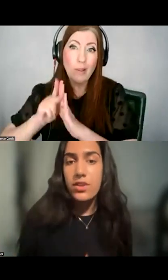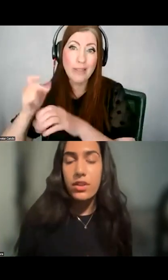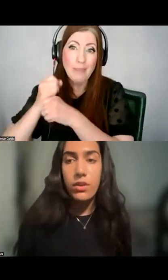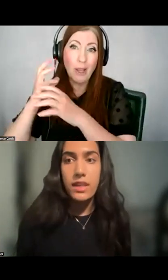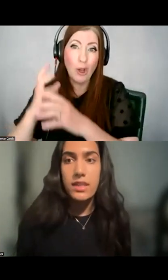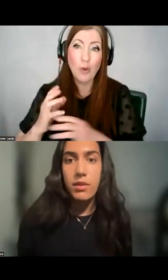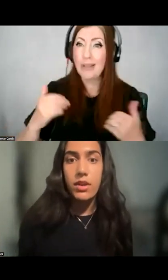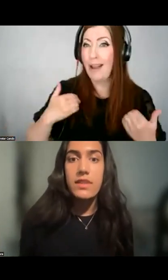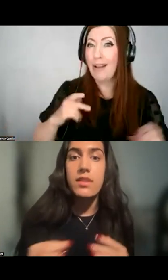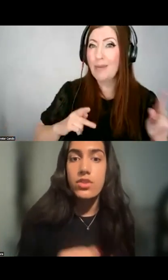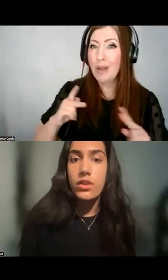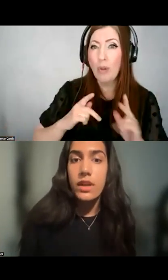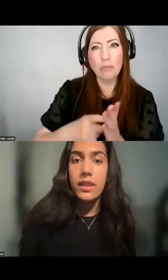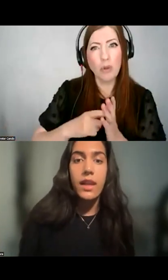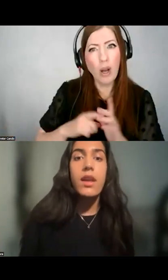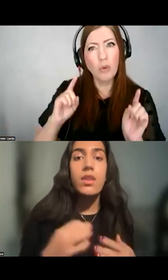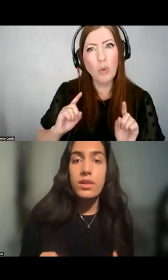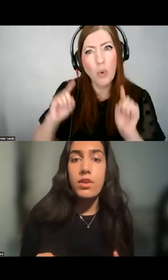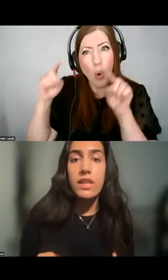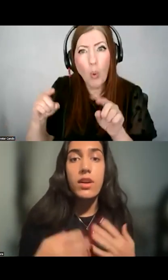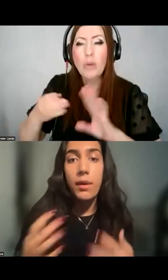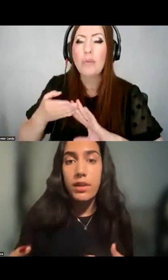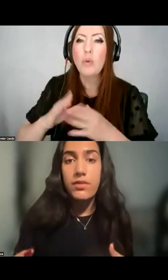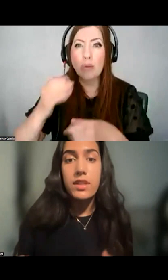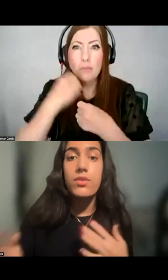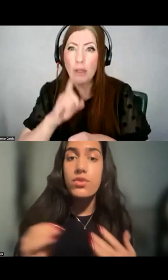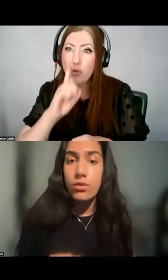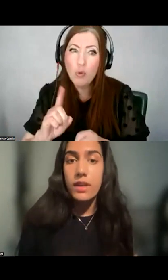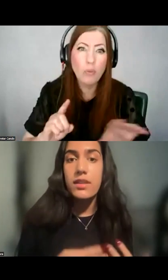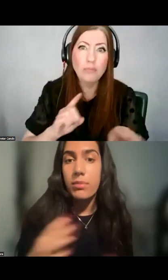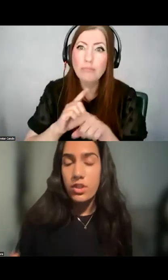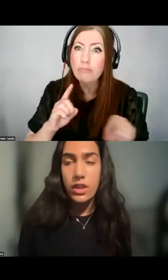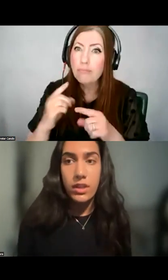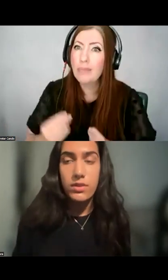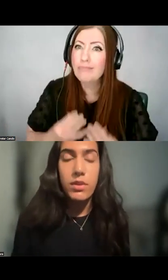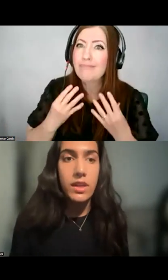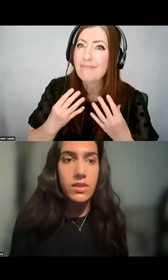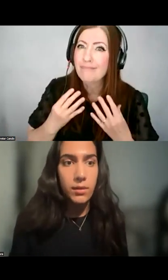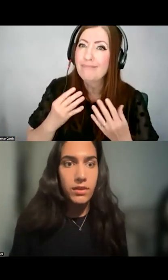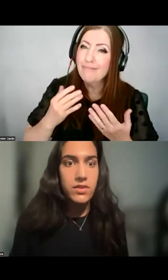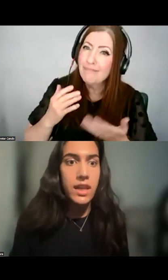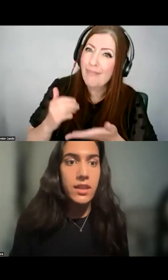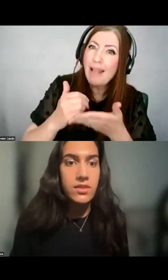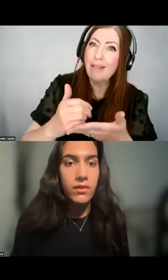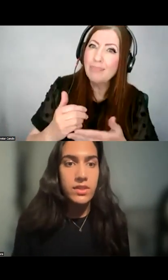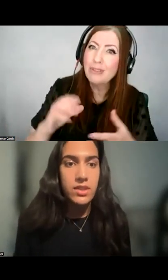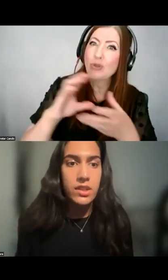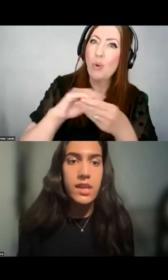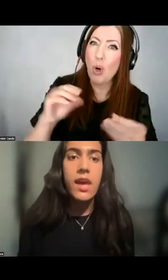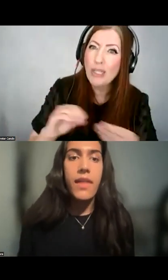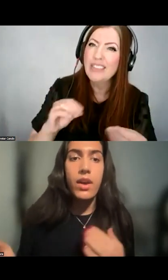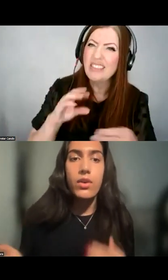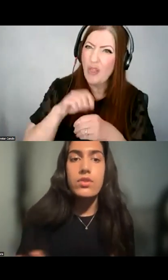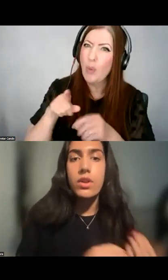requires actually going into communities and ensuring that those communities are uplifted, those stories that are being shared in those communities are uplifted in these